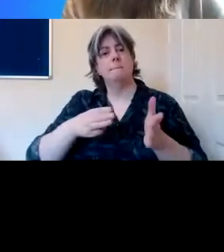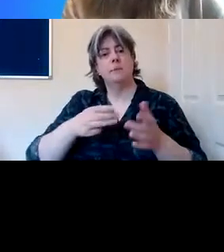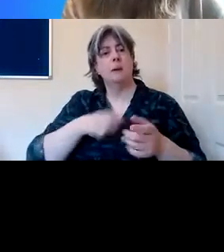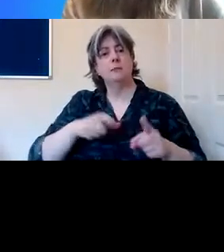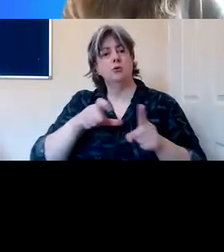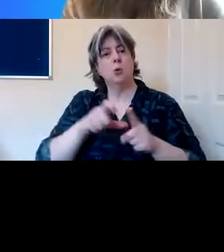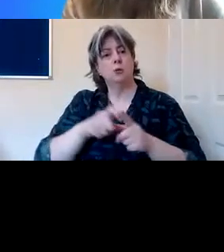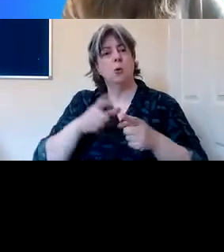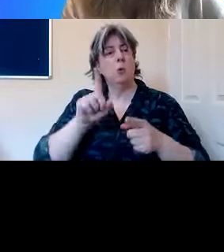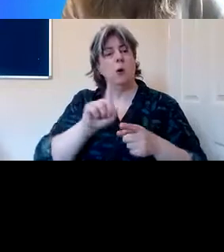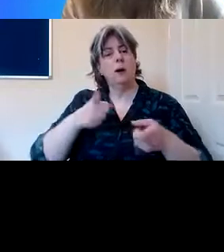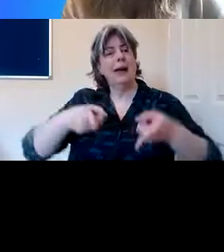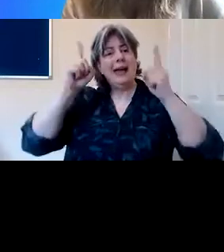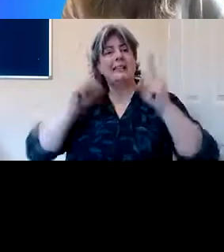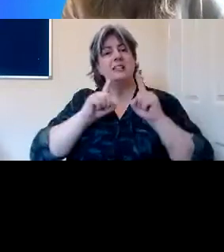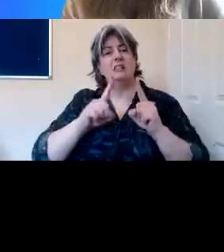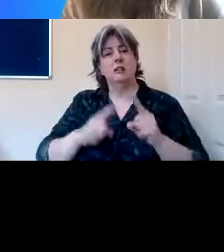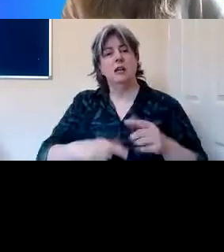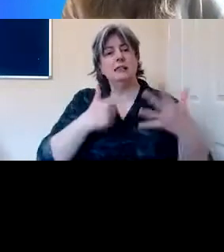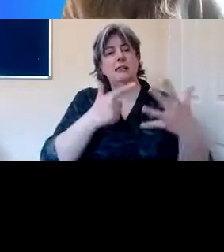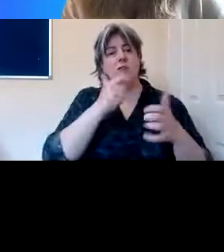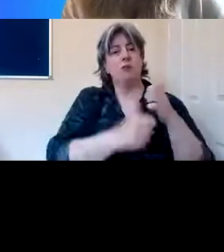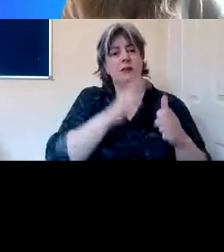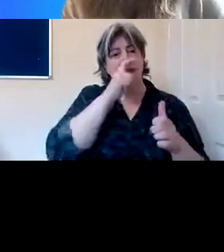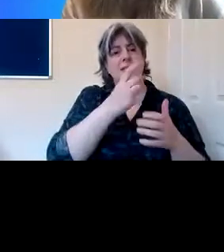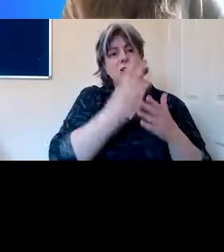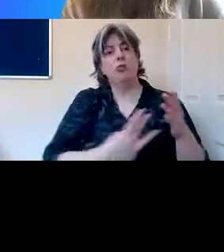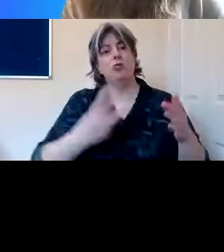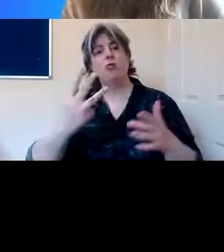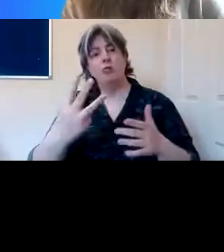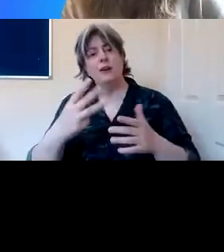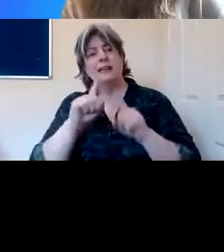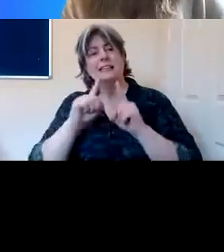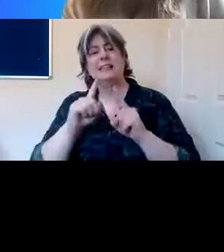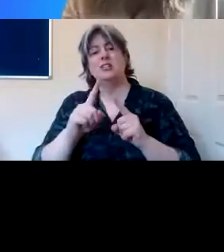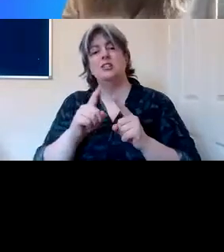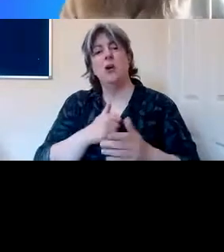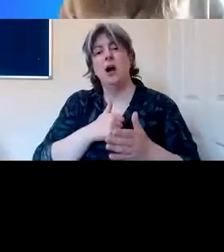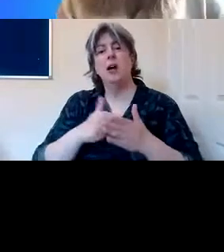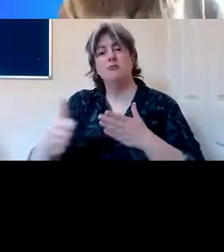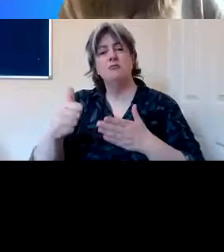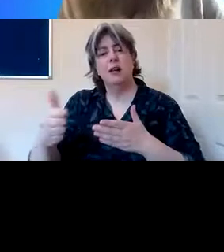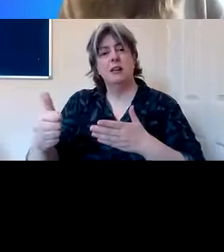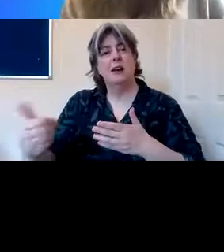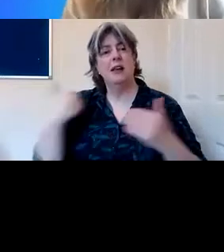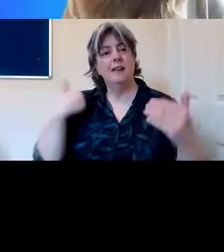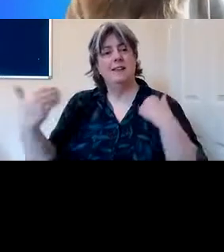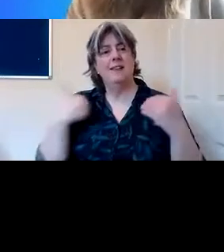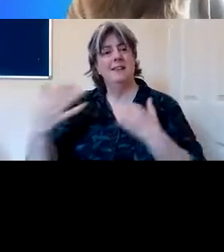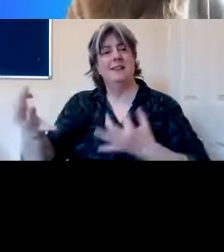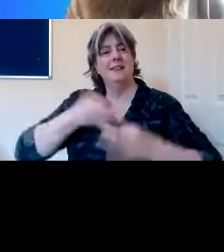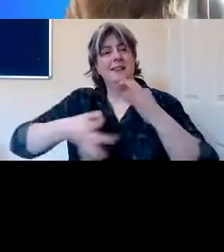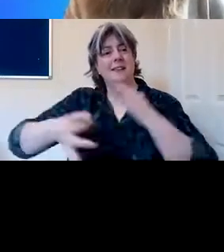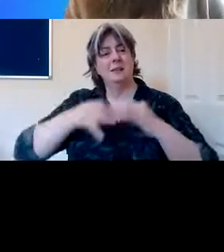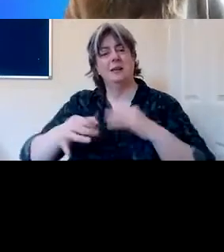brothers and sisters are teachers. So I get my ear bent regularly on these issues, and also I'm able to have a perspective of what